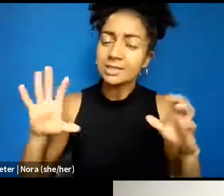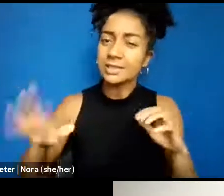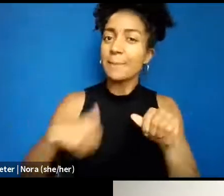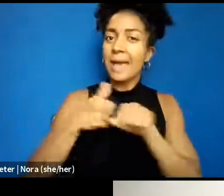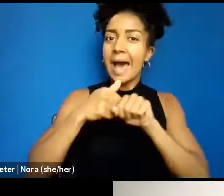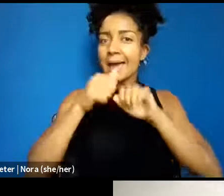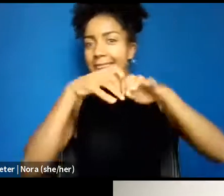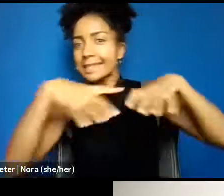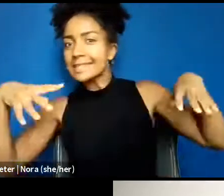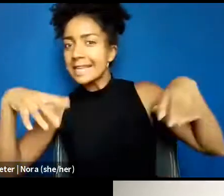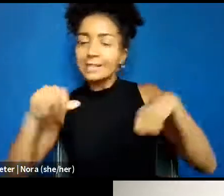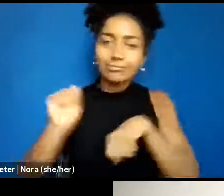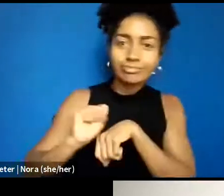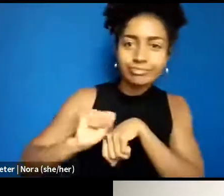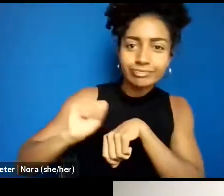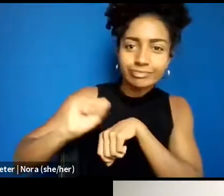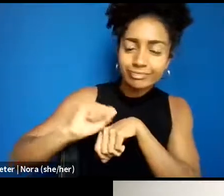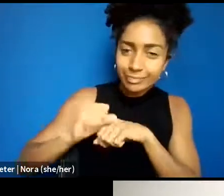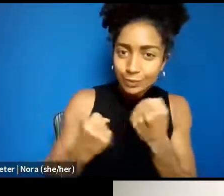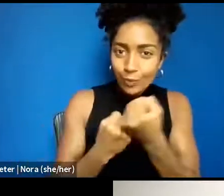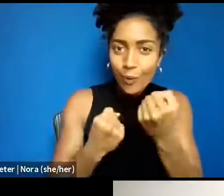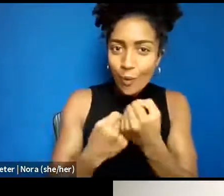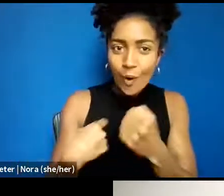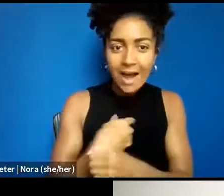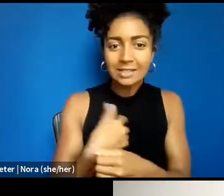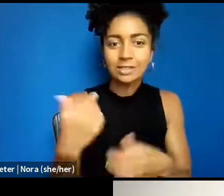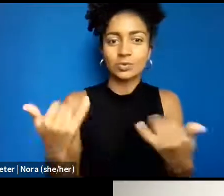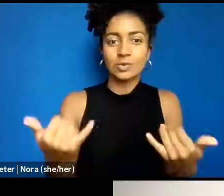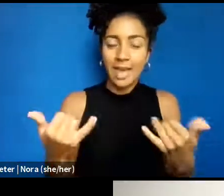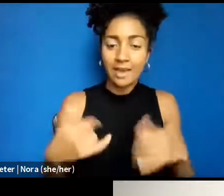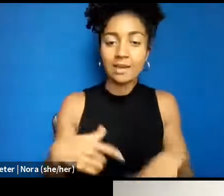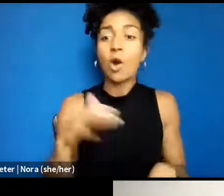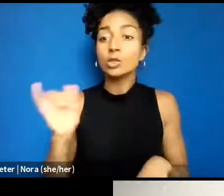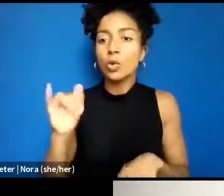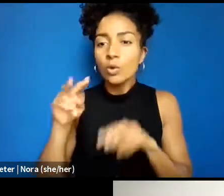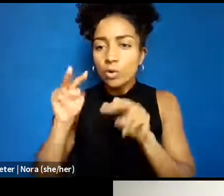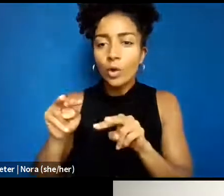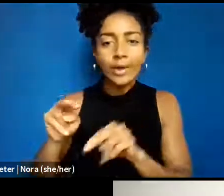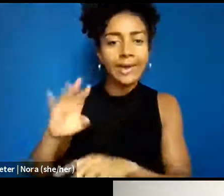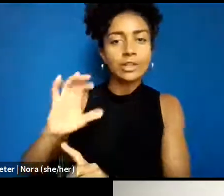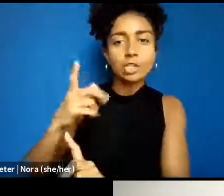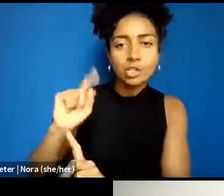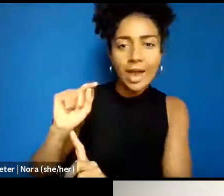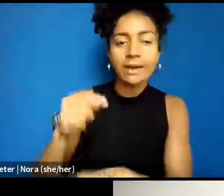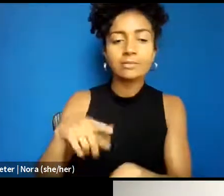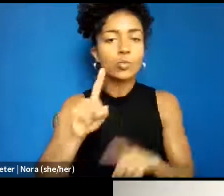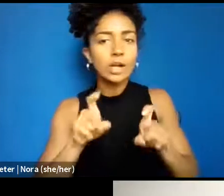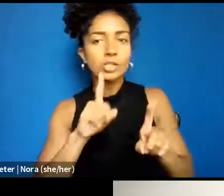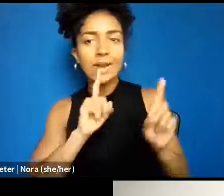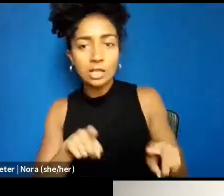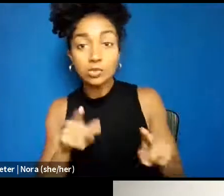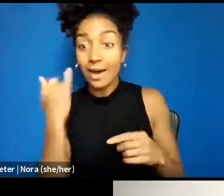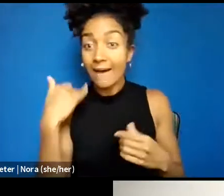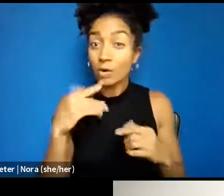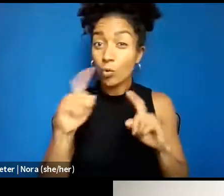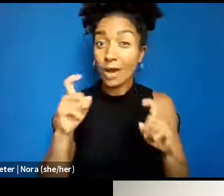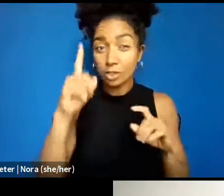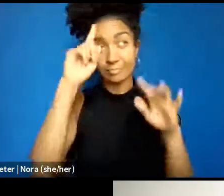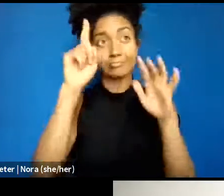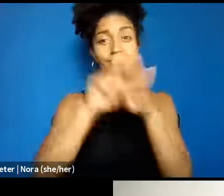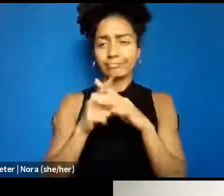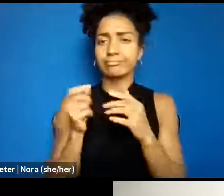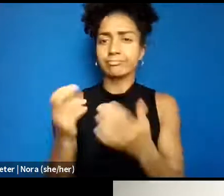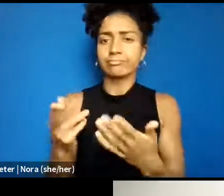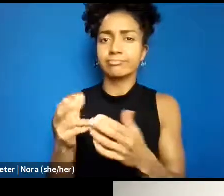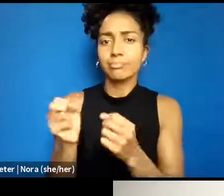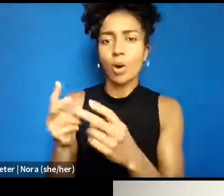and Q&A. So if you have questions, please ask away there. And then if you have specific questions for us, Sonja